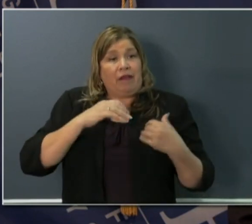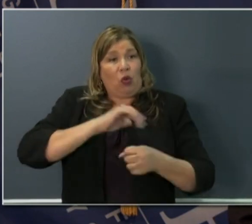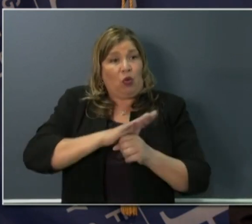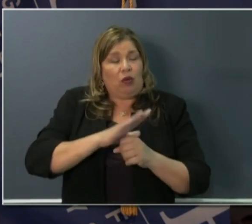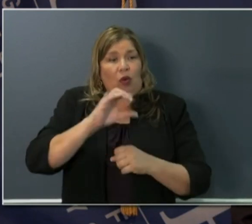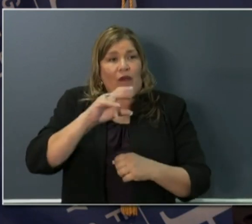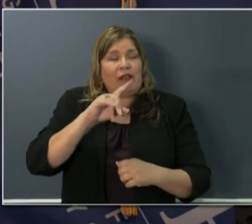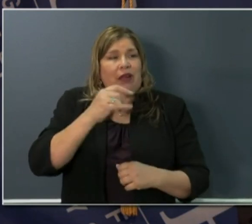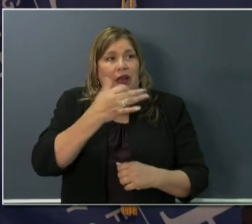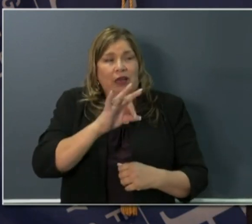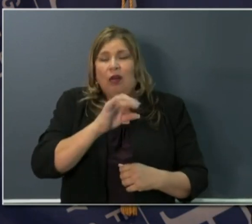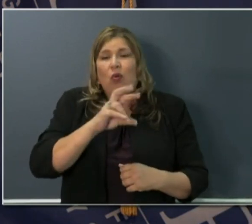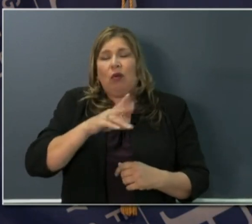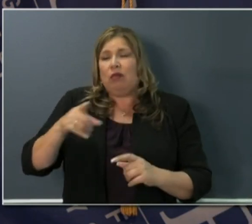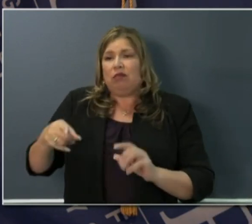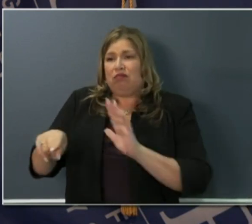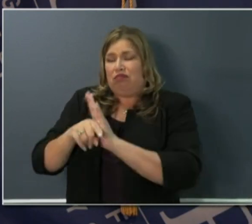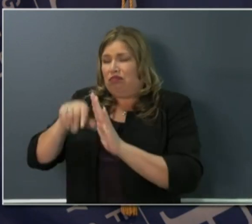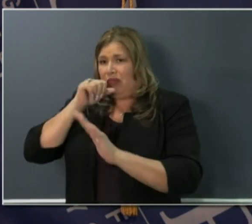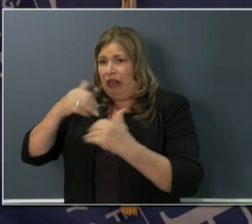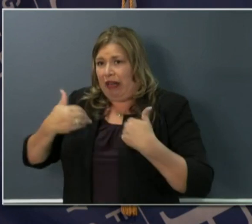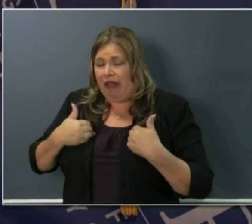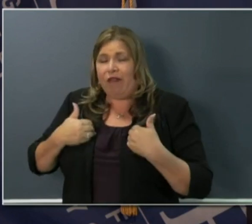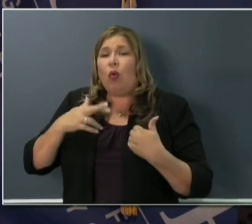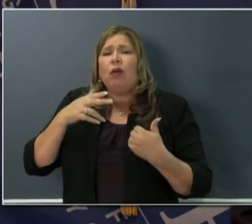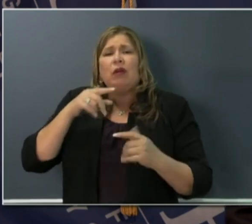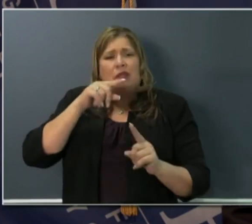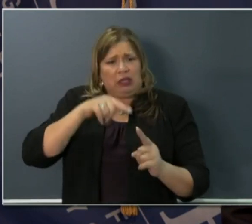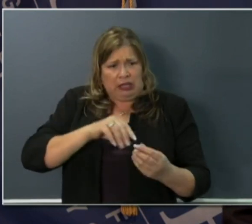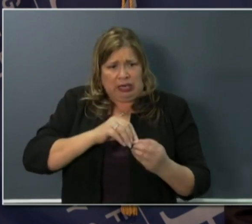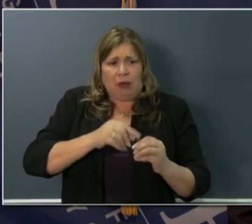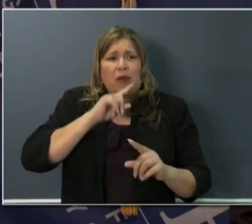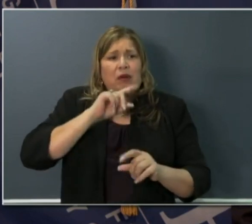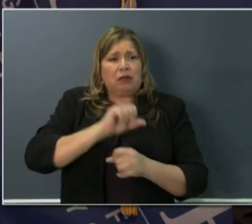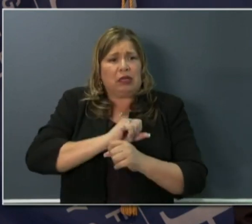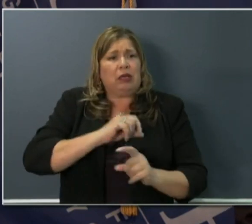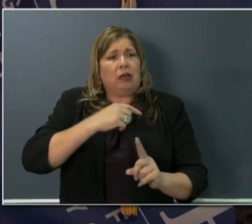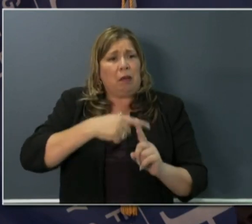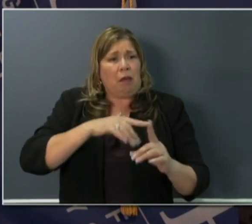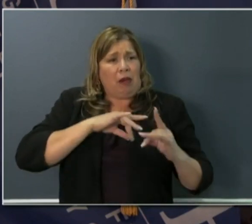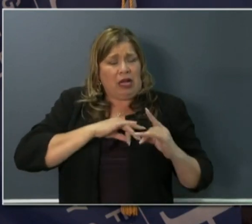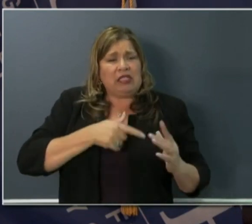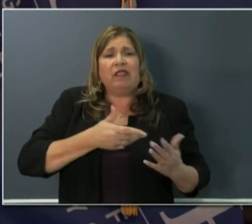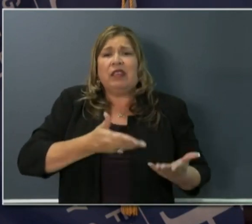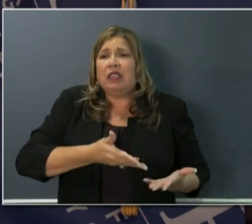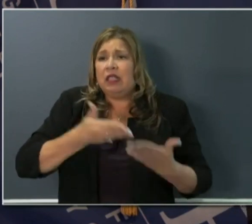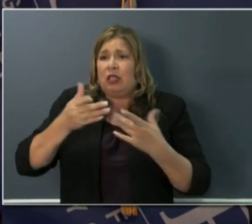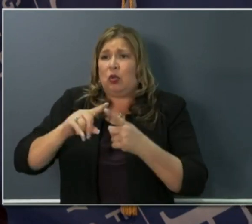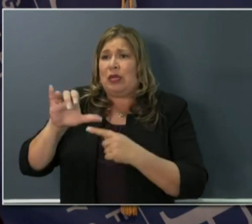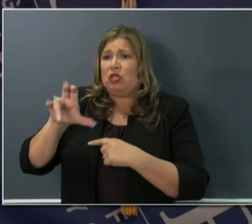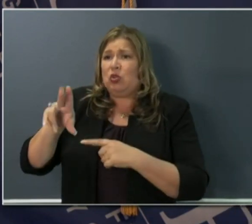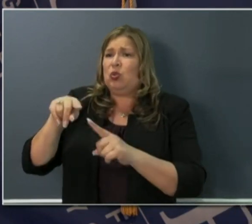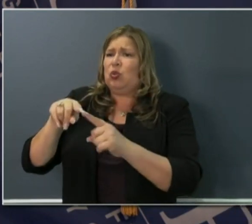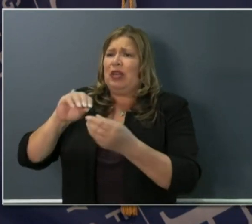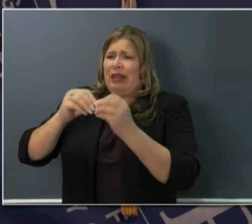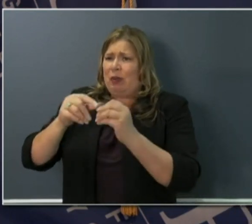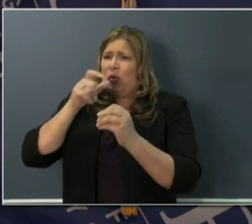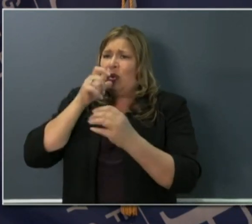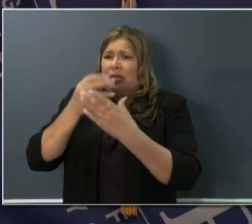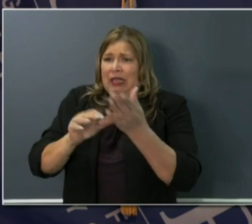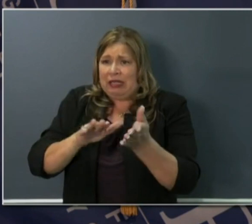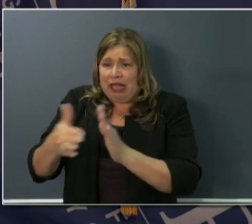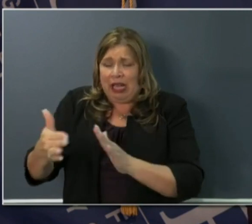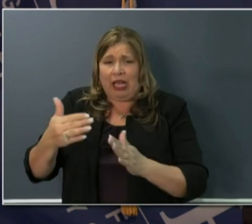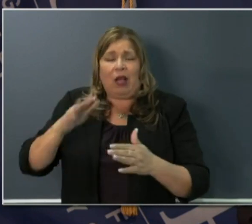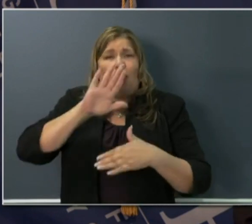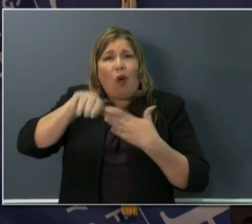those who ended up into the ICU. Unfortunately, the growing number of individuals who are dying from the disease. And we take that information